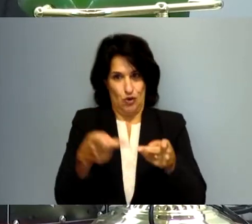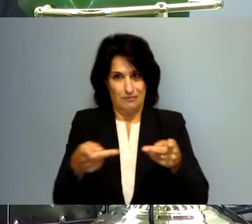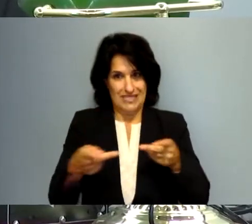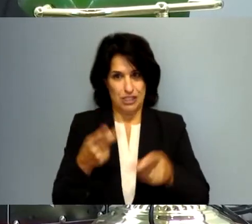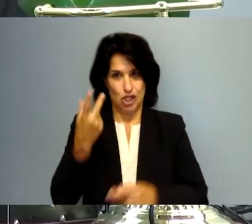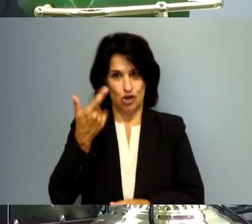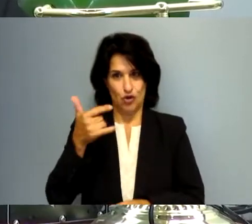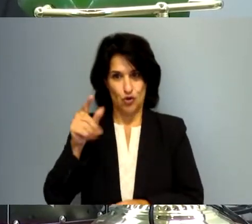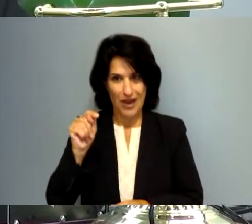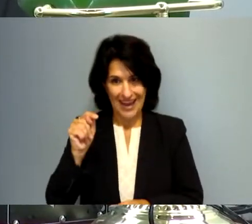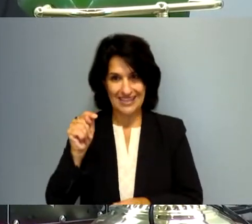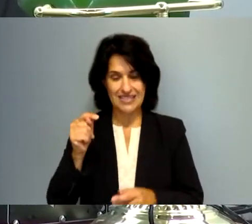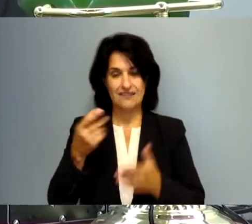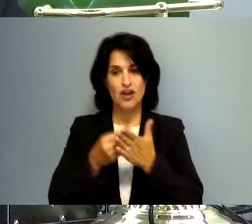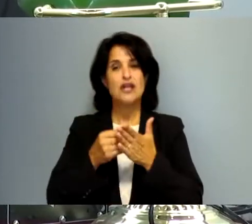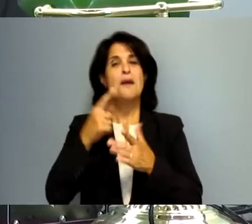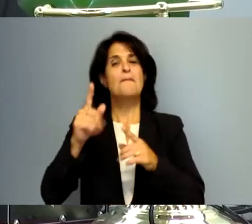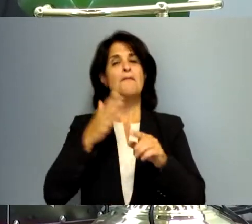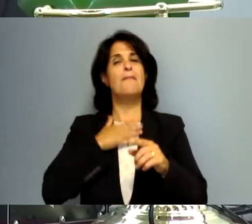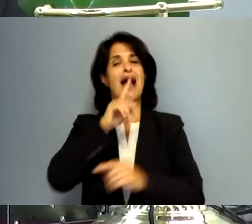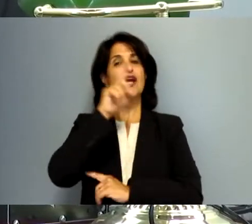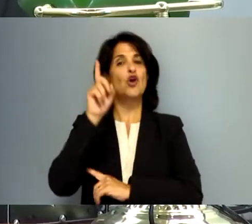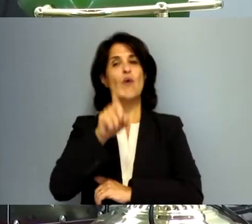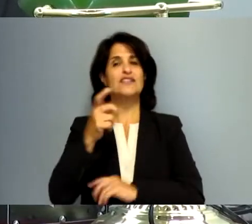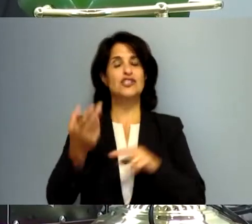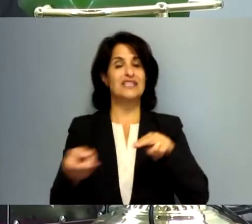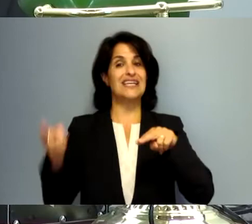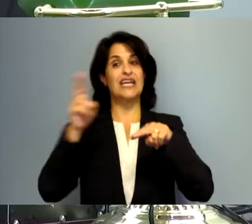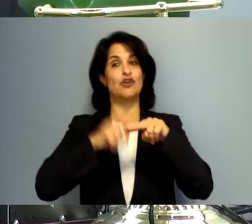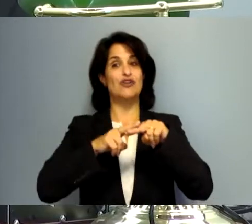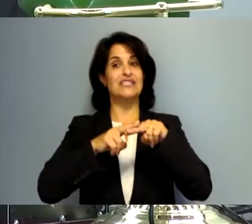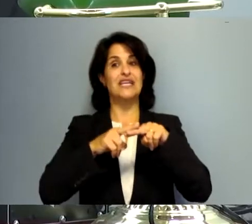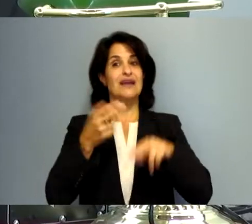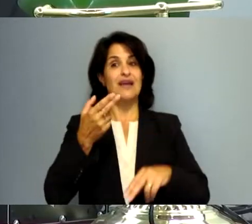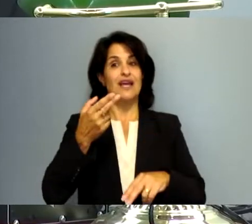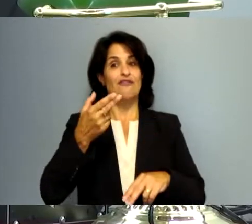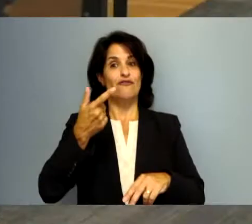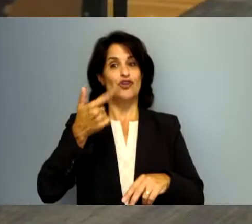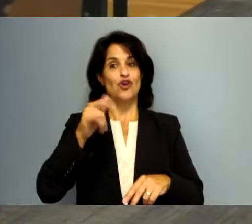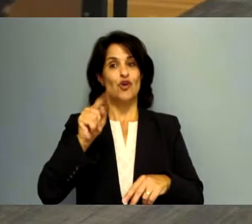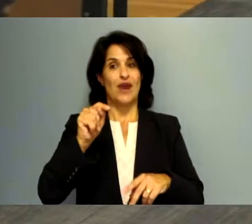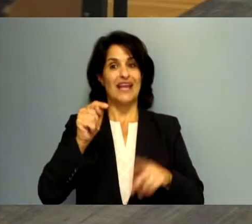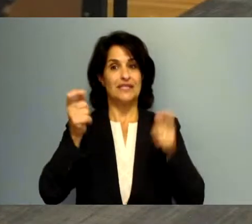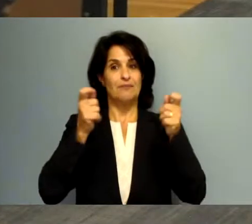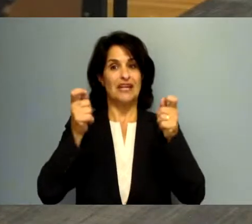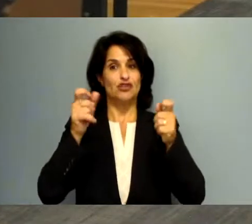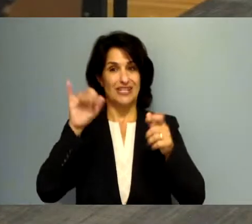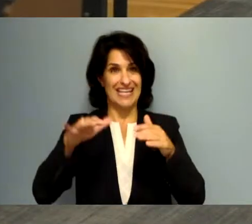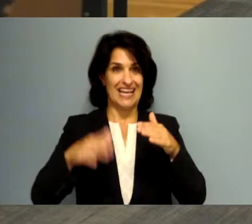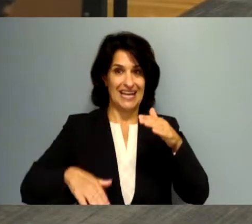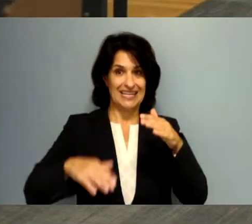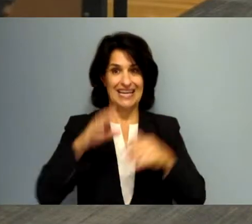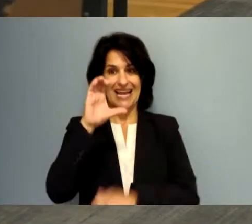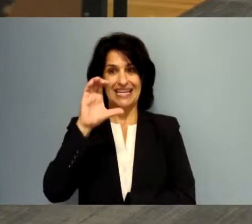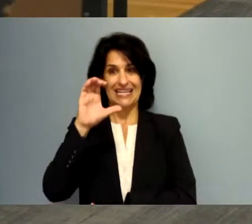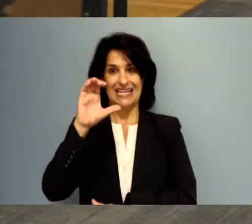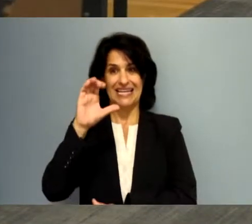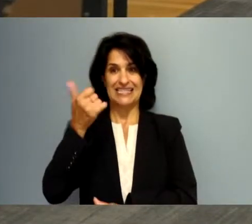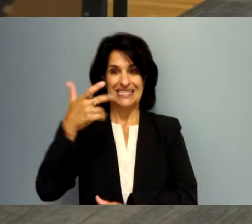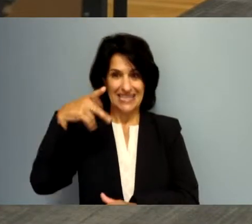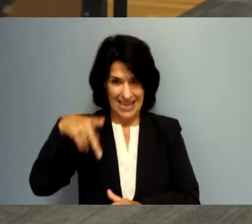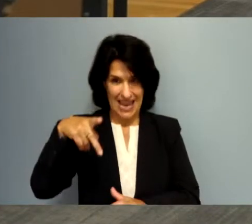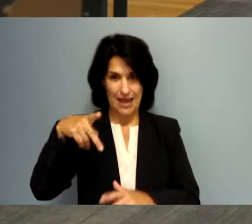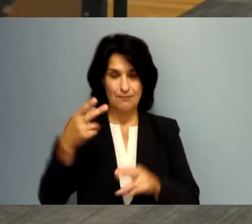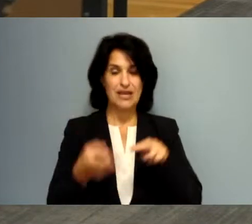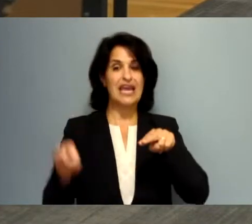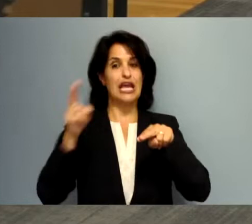my question is going to be the increase for the grants manager. Is that just a cap increase, or is that the actual salary? So the reason, and I'll tell you how